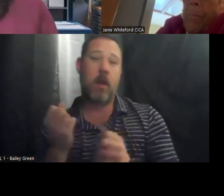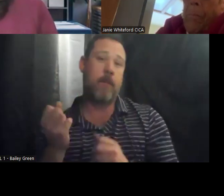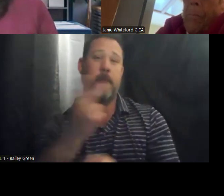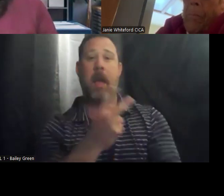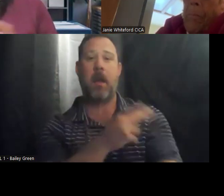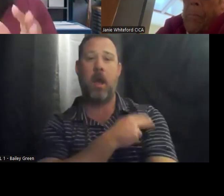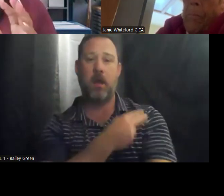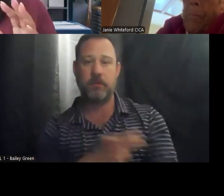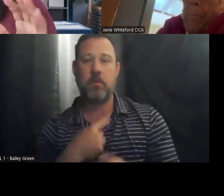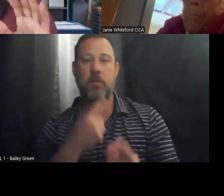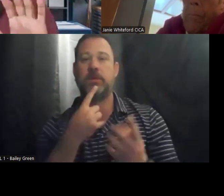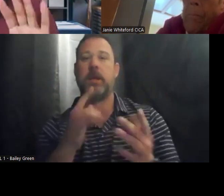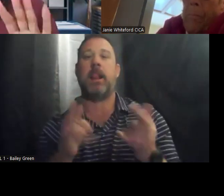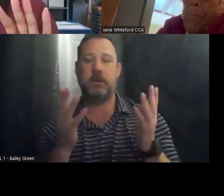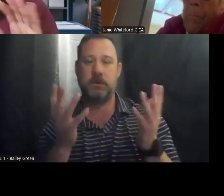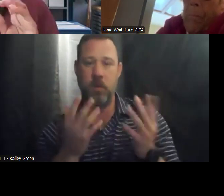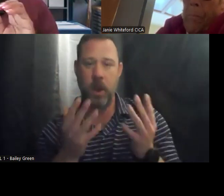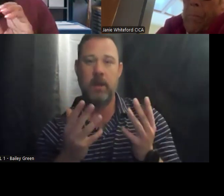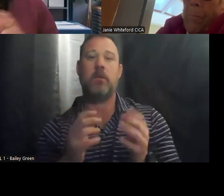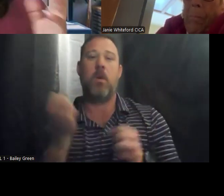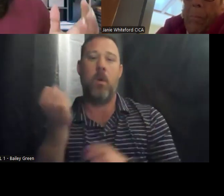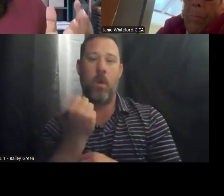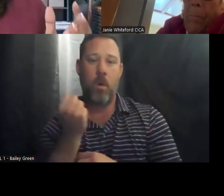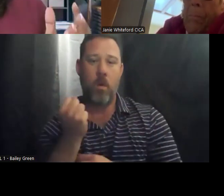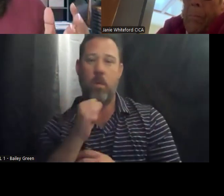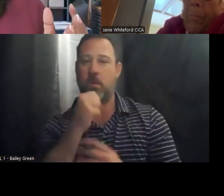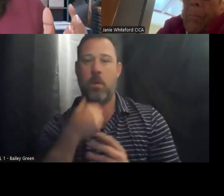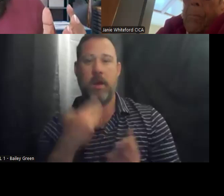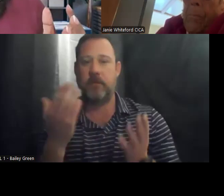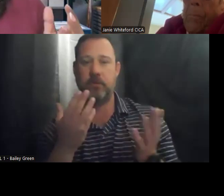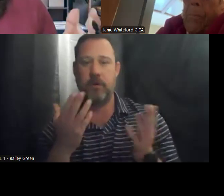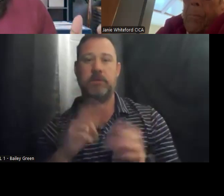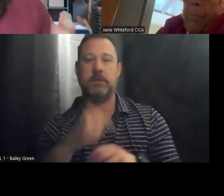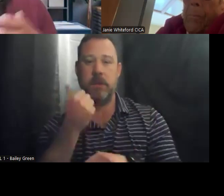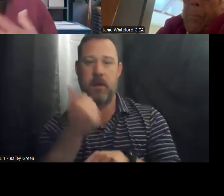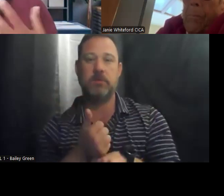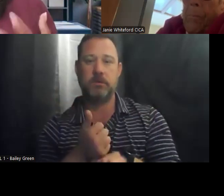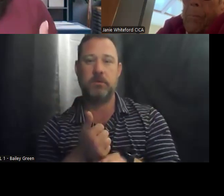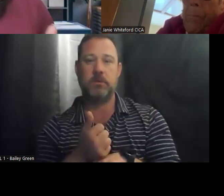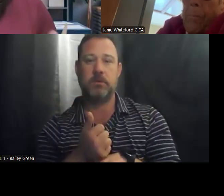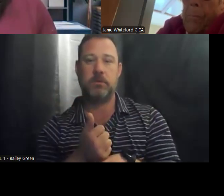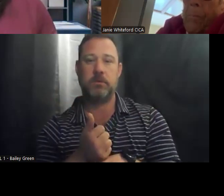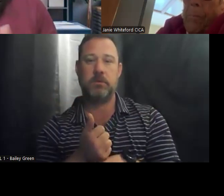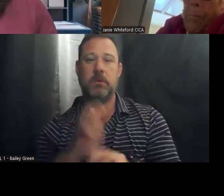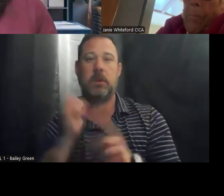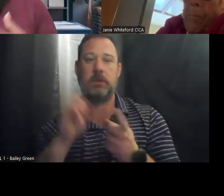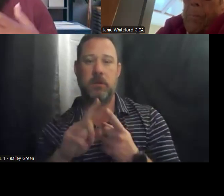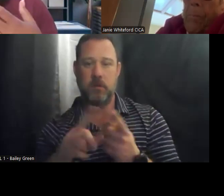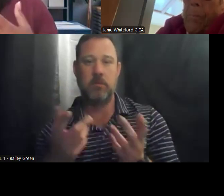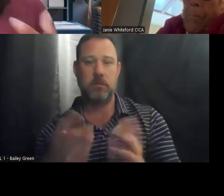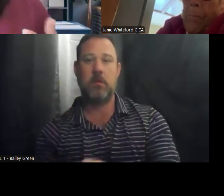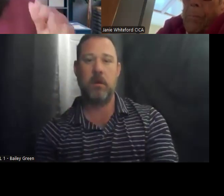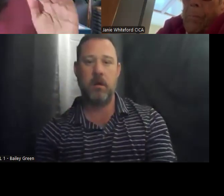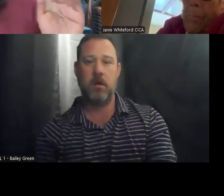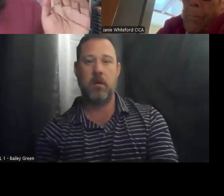hospital. We're saying, let's wait, please stall. You don't have the services supports in place still till we get things in place.